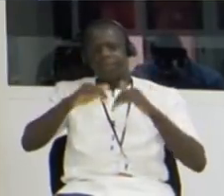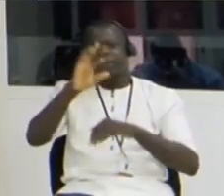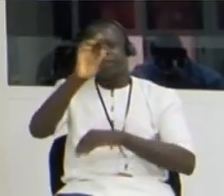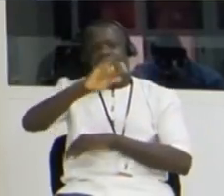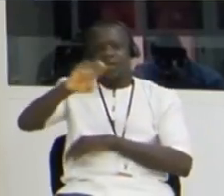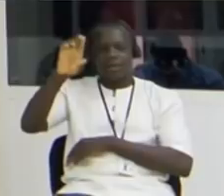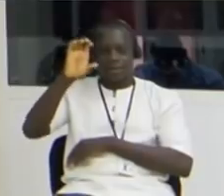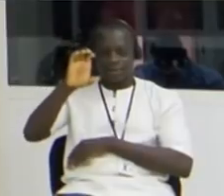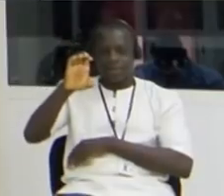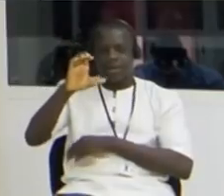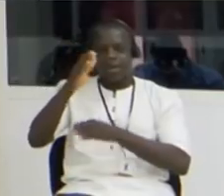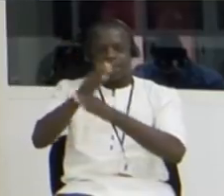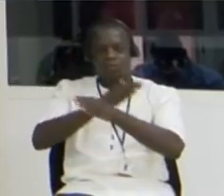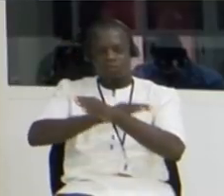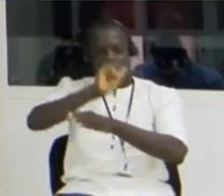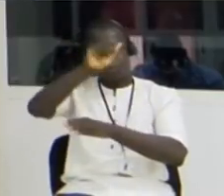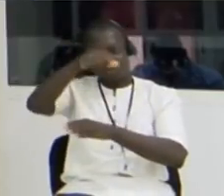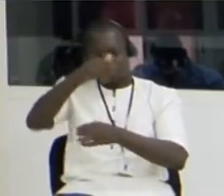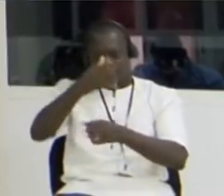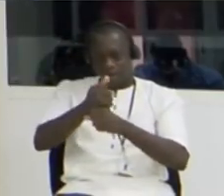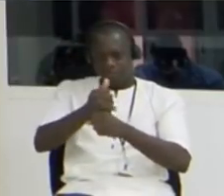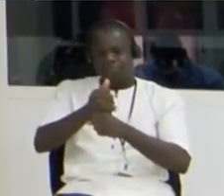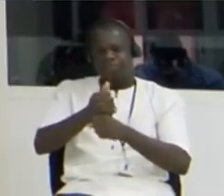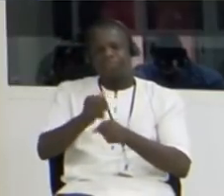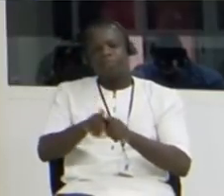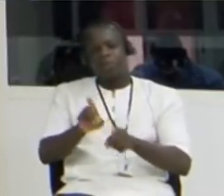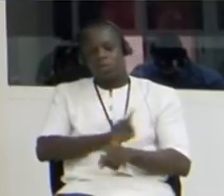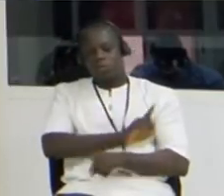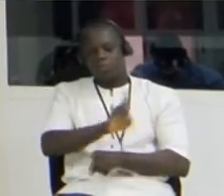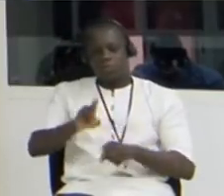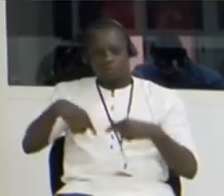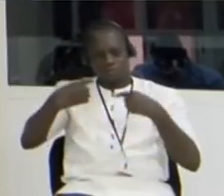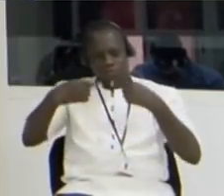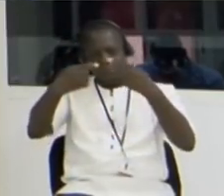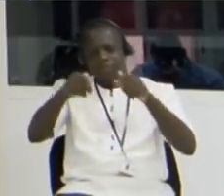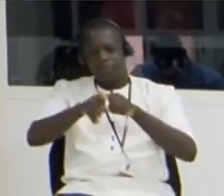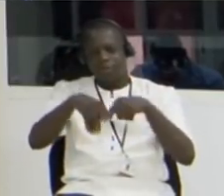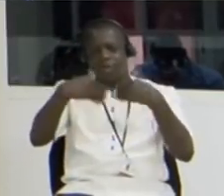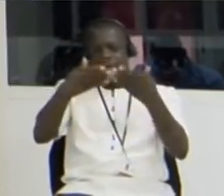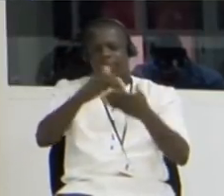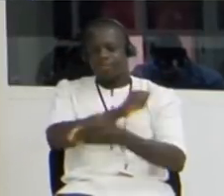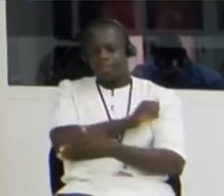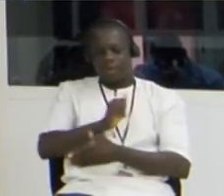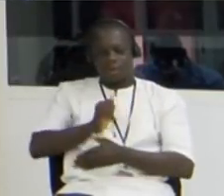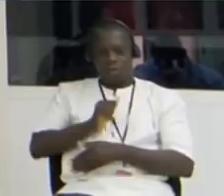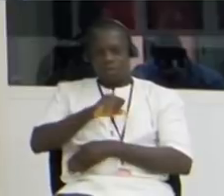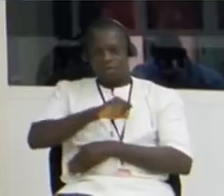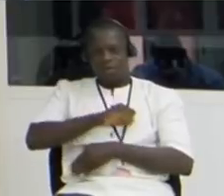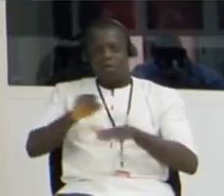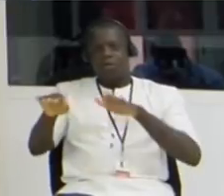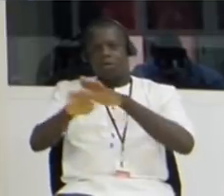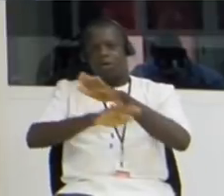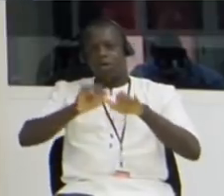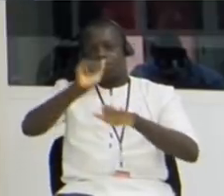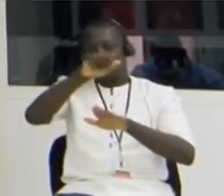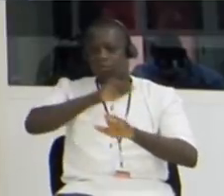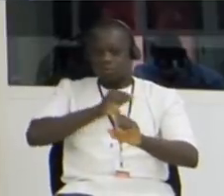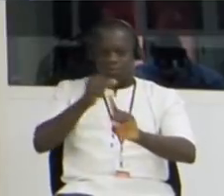grace. And we continue to submit ourselves under your direction.